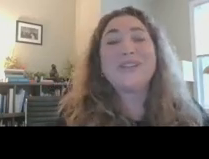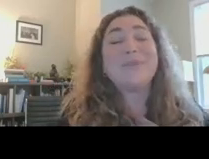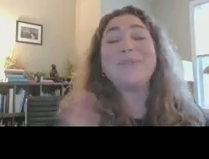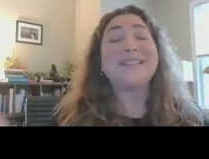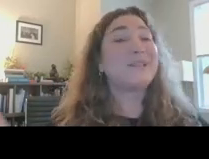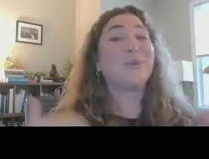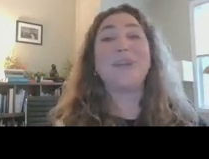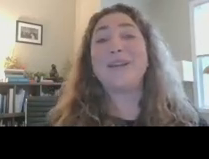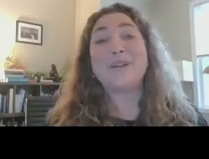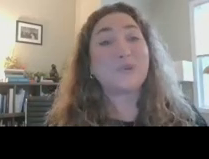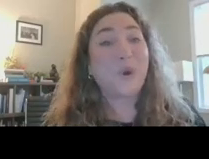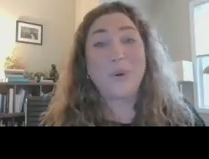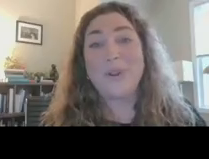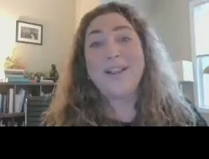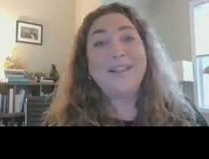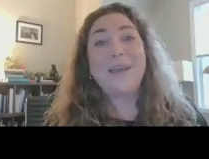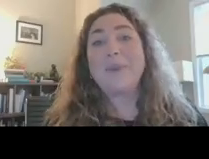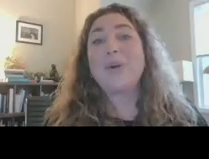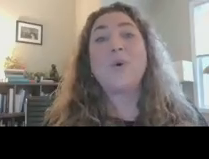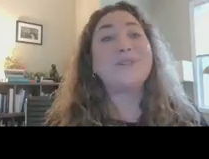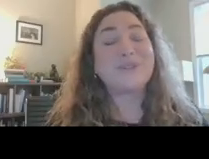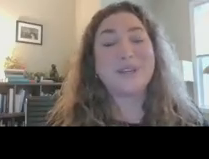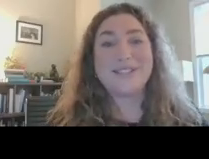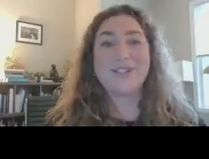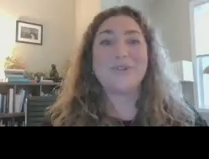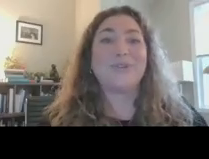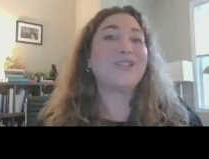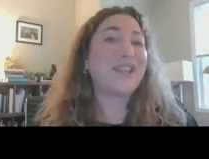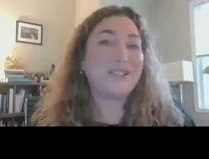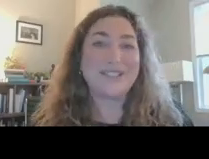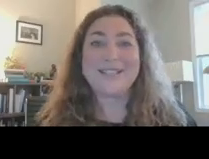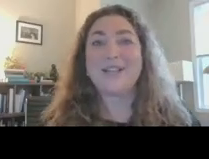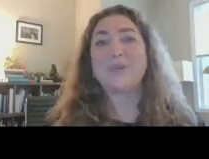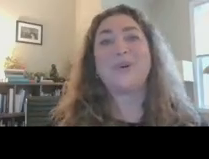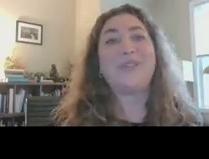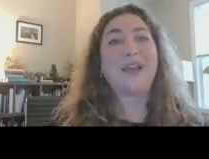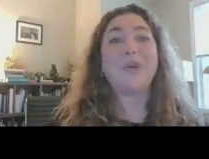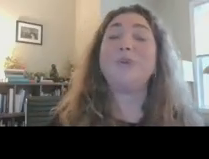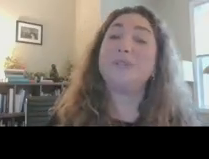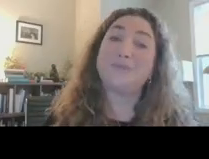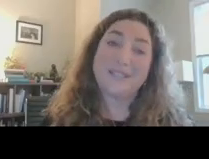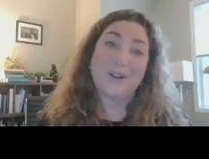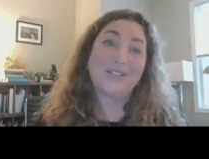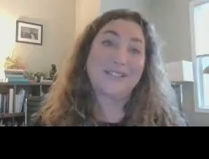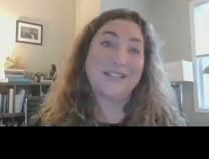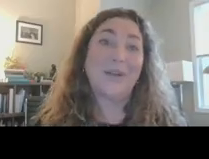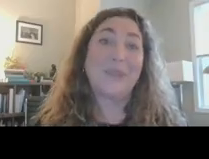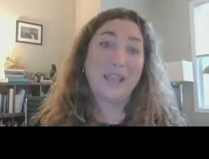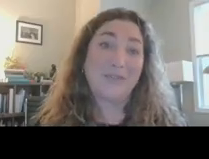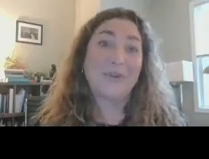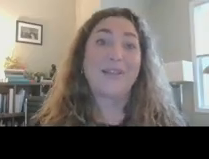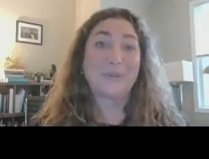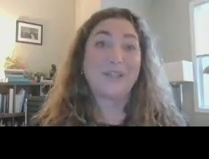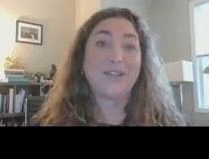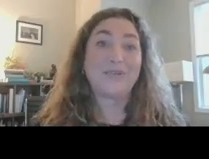to negotiate those things that you can't control that might cause a transition or a change in schedule that could result in